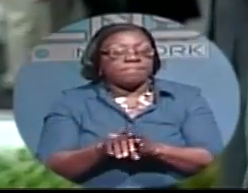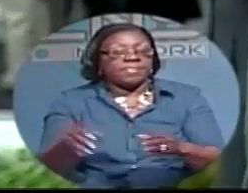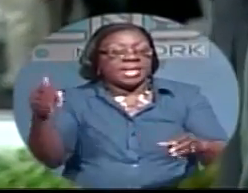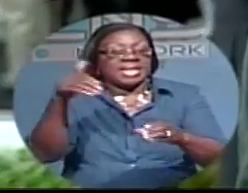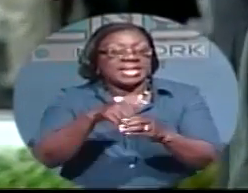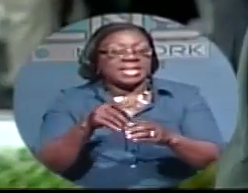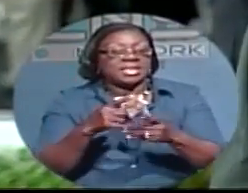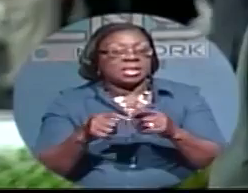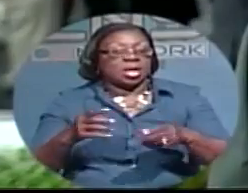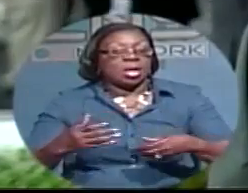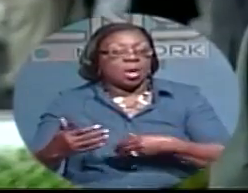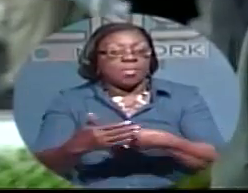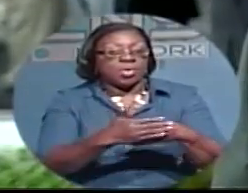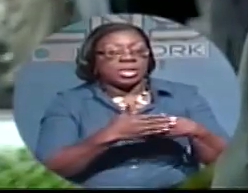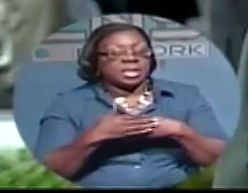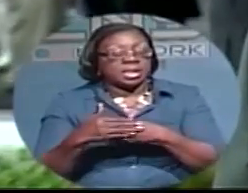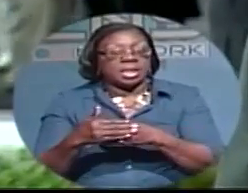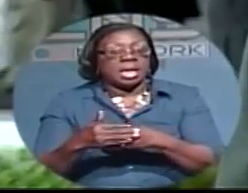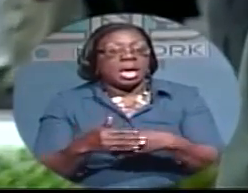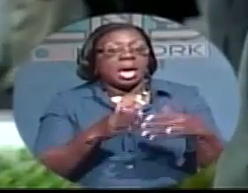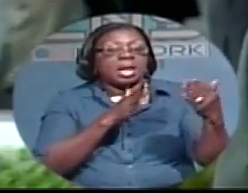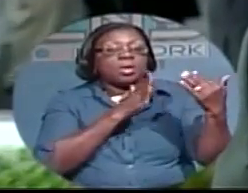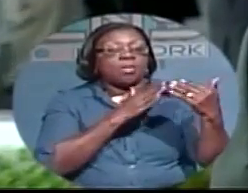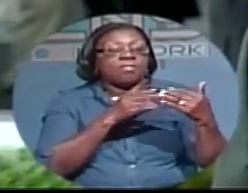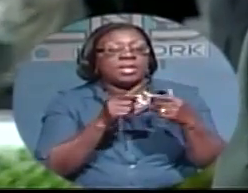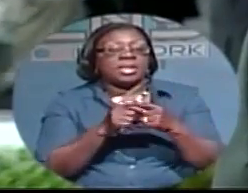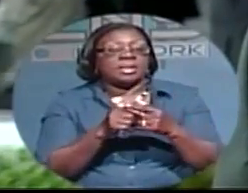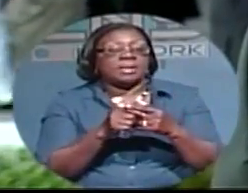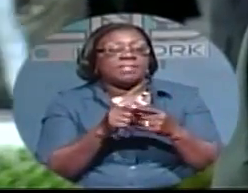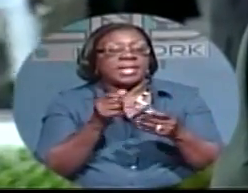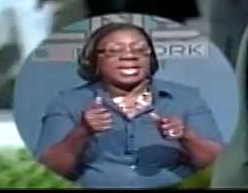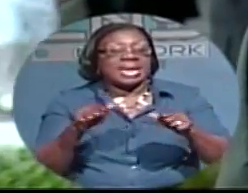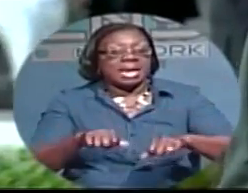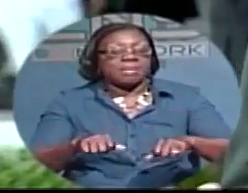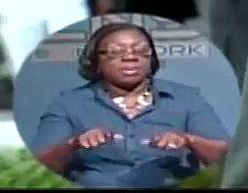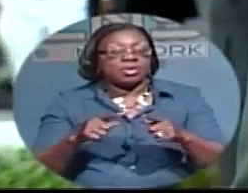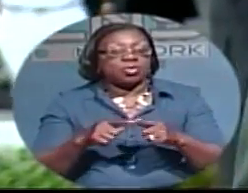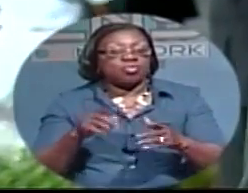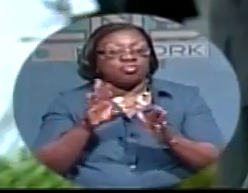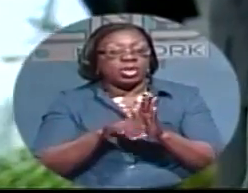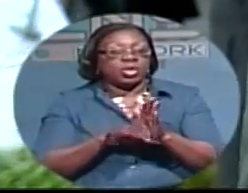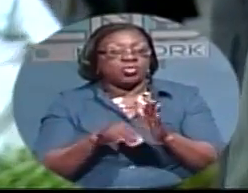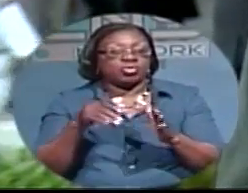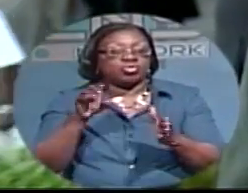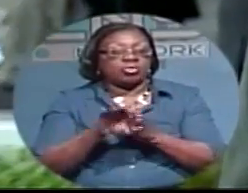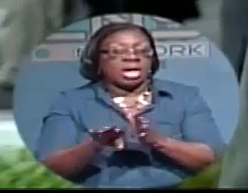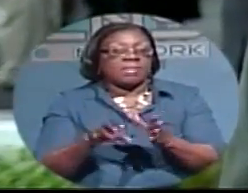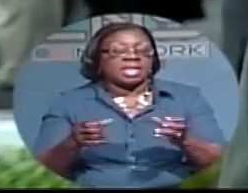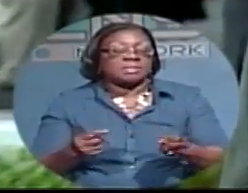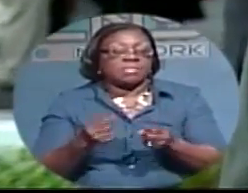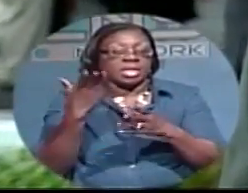engaging the community, and hopefully being able to reduce crime as much as possible.